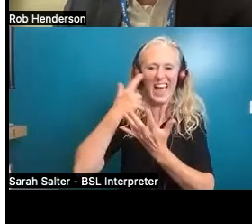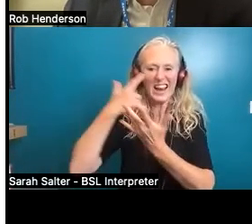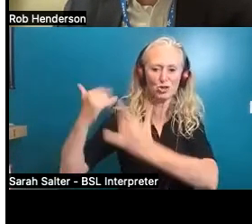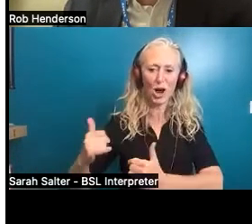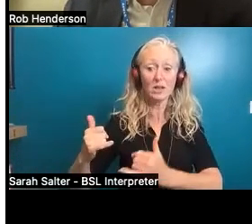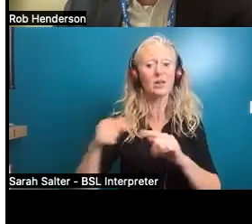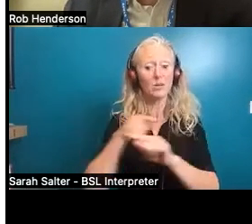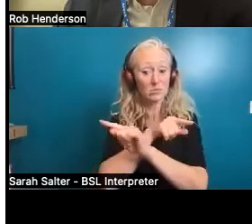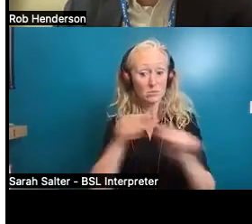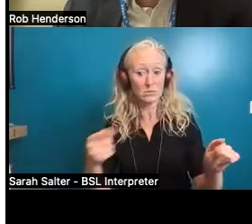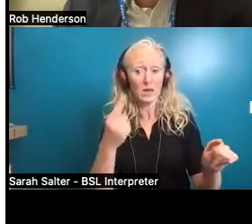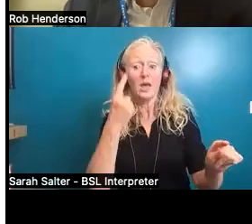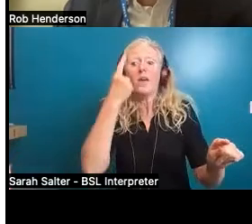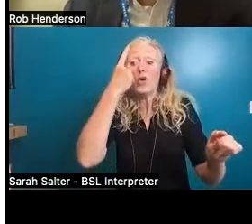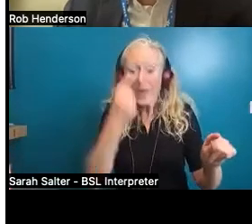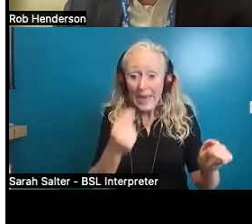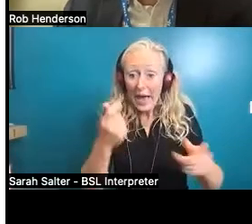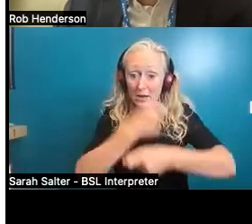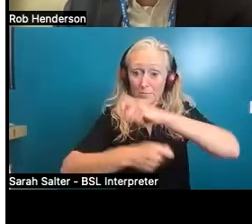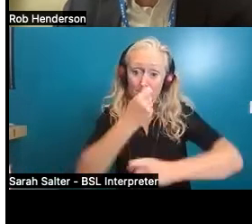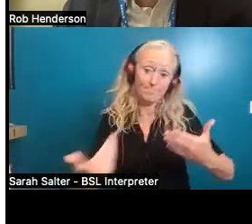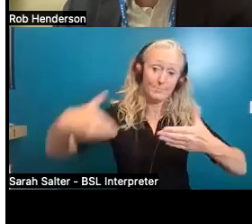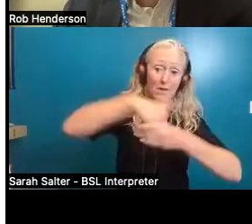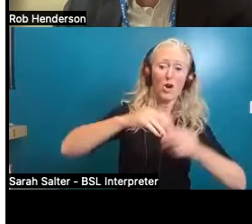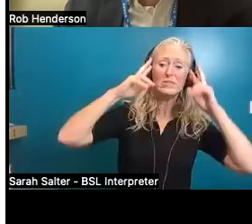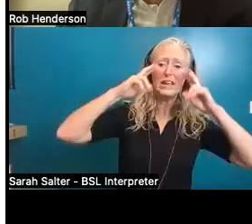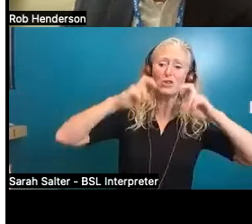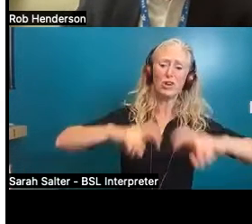research, I think, you know, if you can, brilliant.